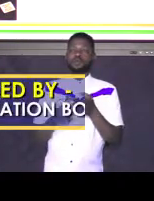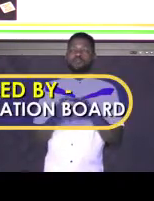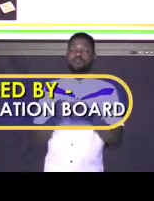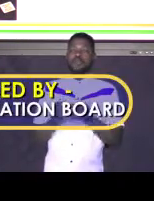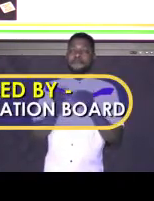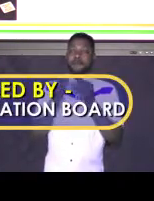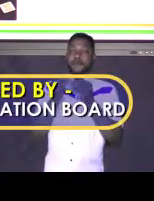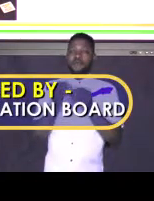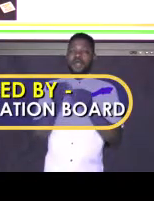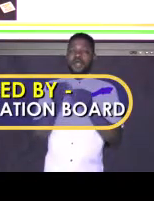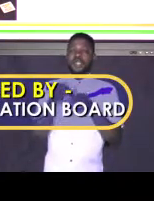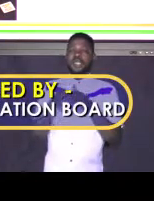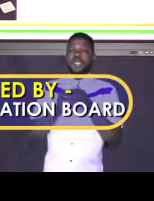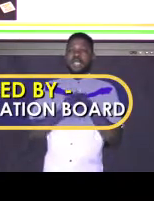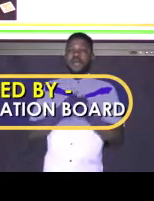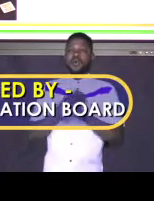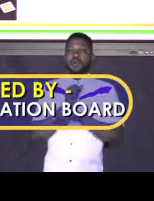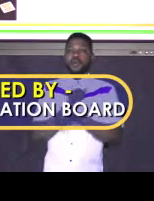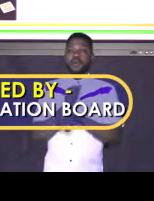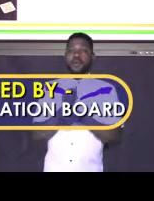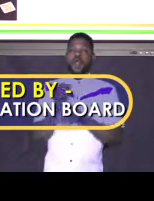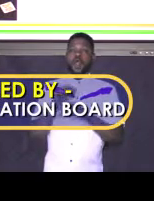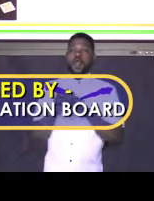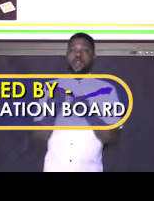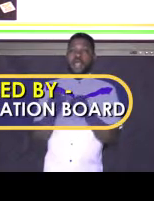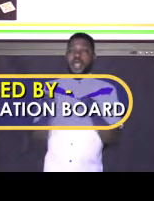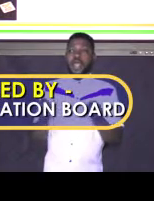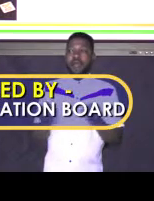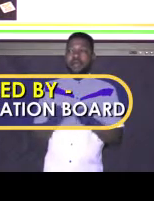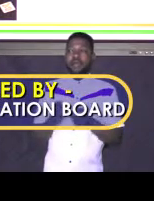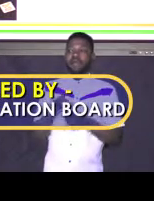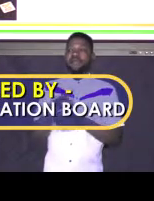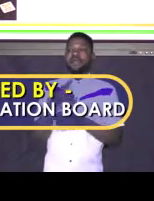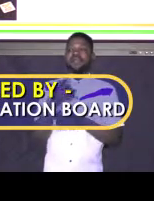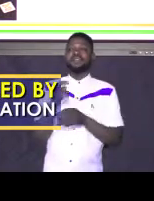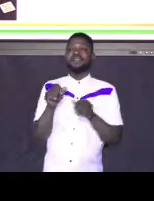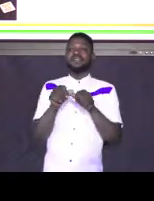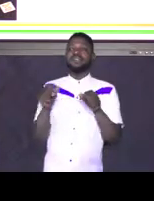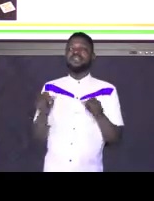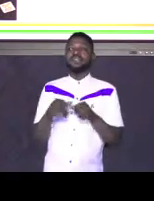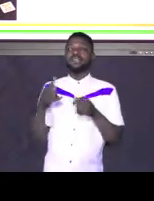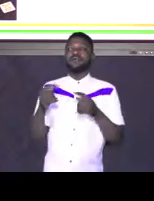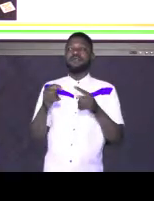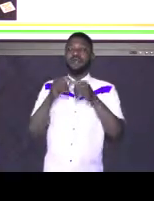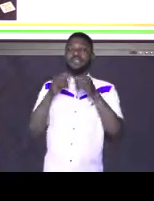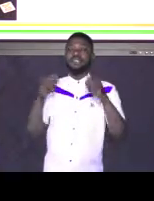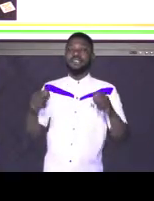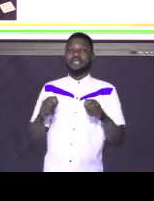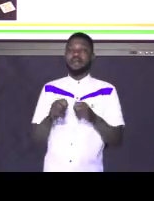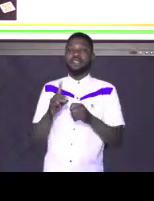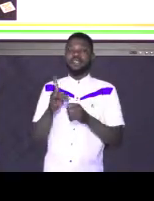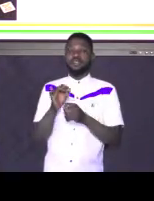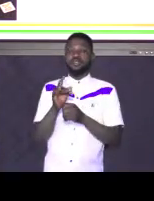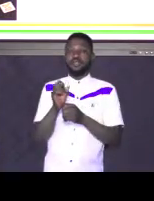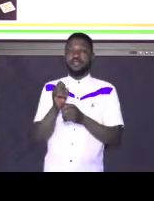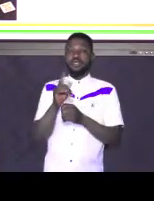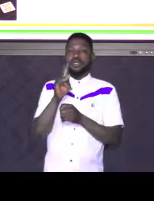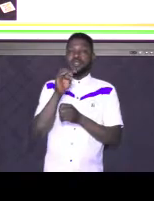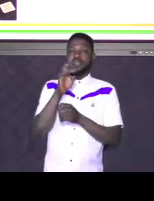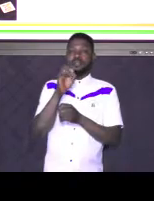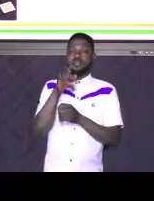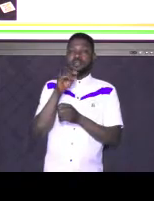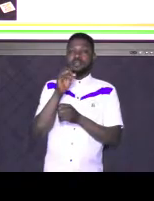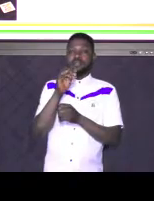be moving forward in our work on area, and we're going to be finding the area of trapezoids. Do you remember